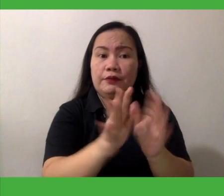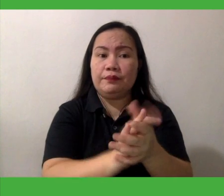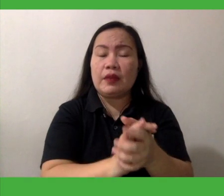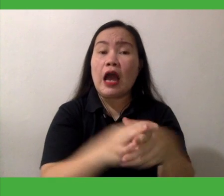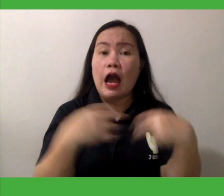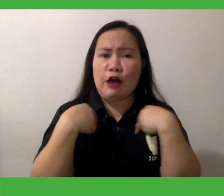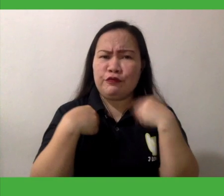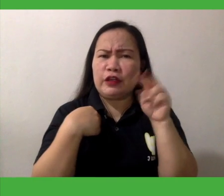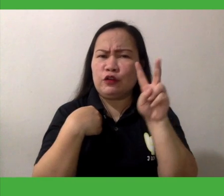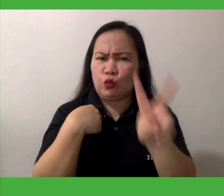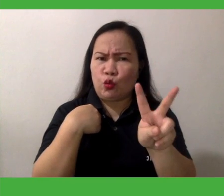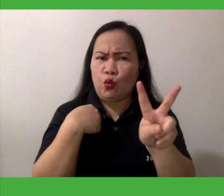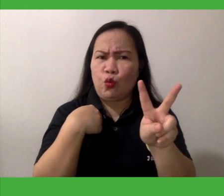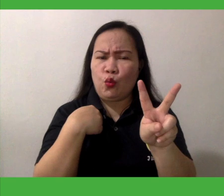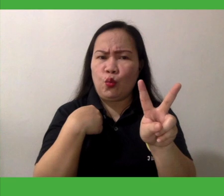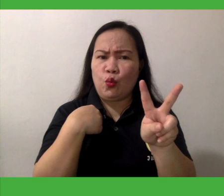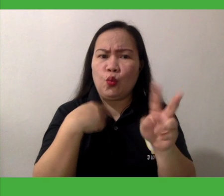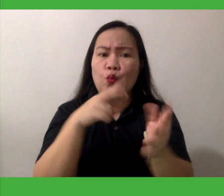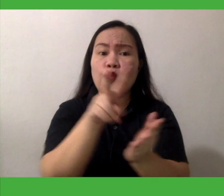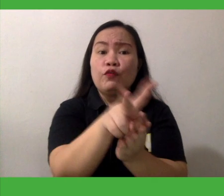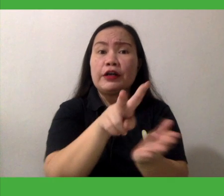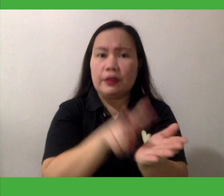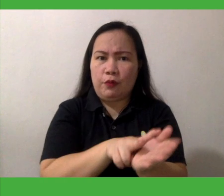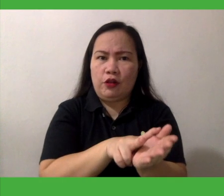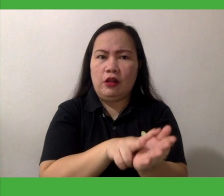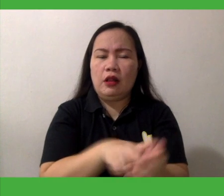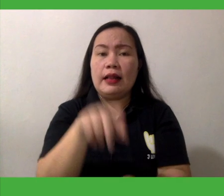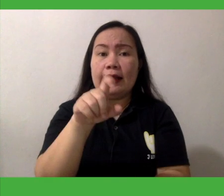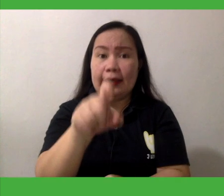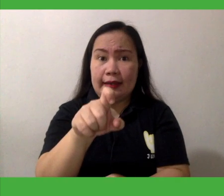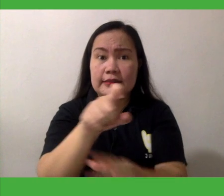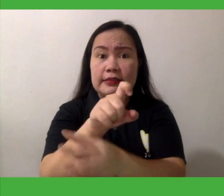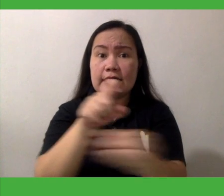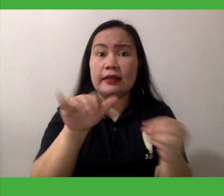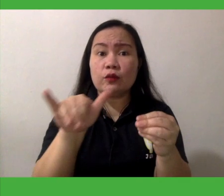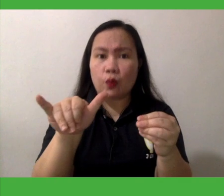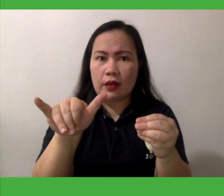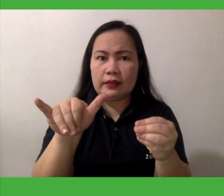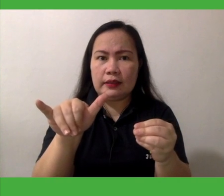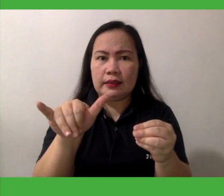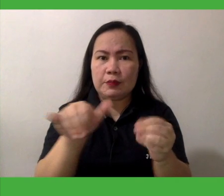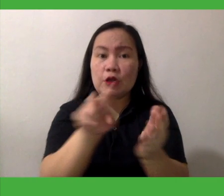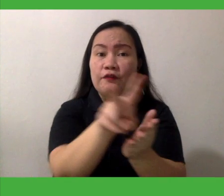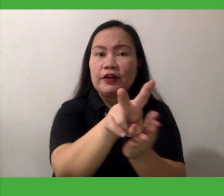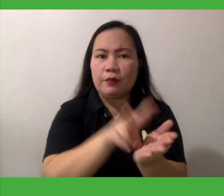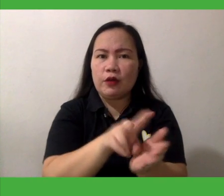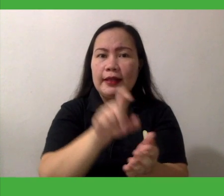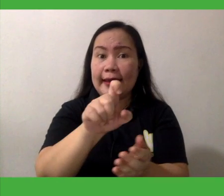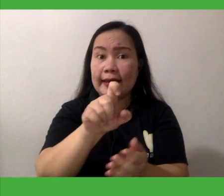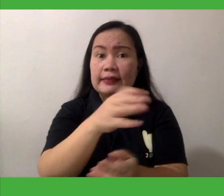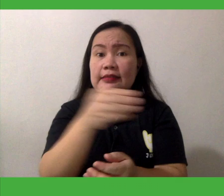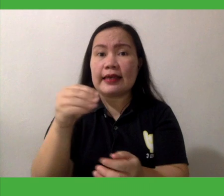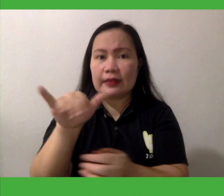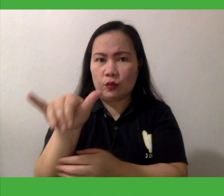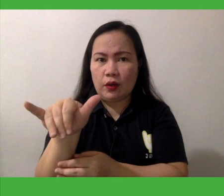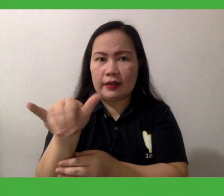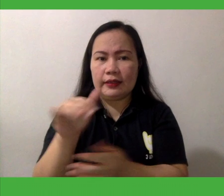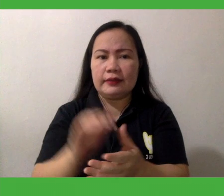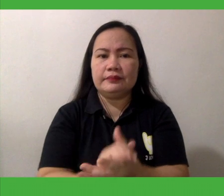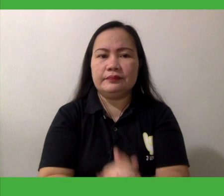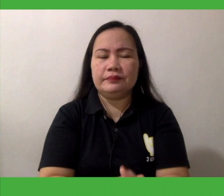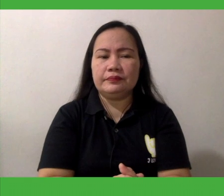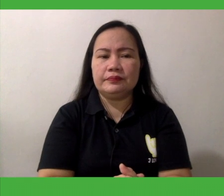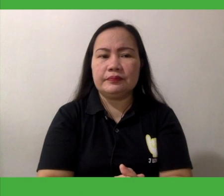isa yung letter natin dito. Meron tayong dalawa. Okay? So, therefore, the variables are x and y. So, dalawa po